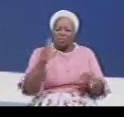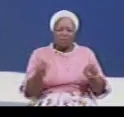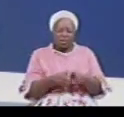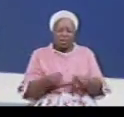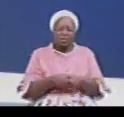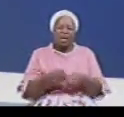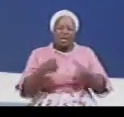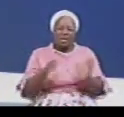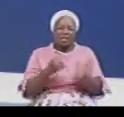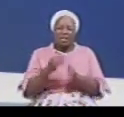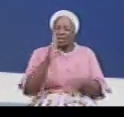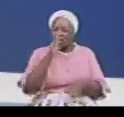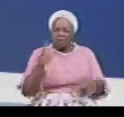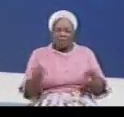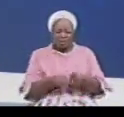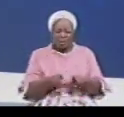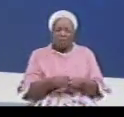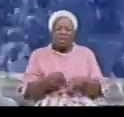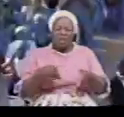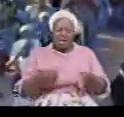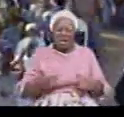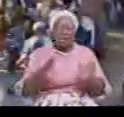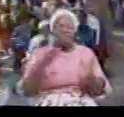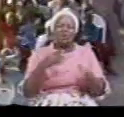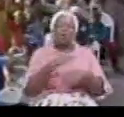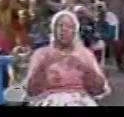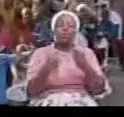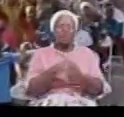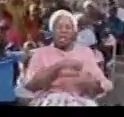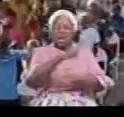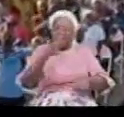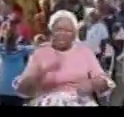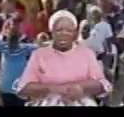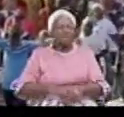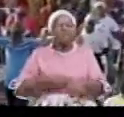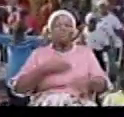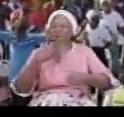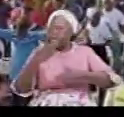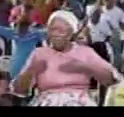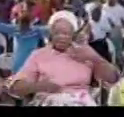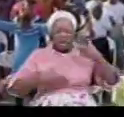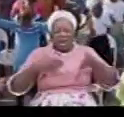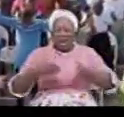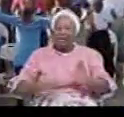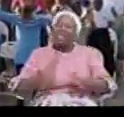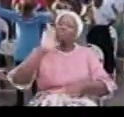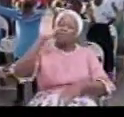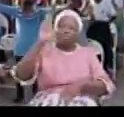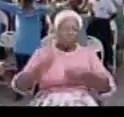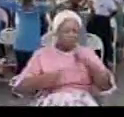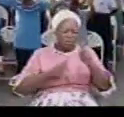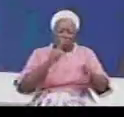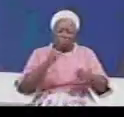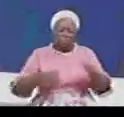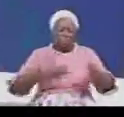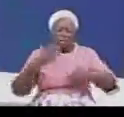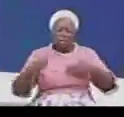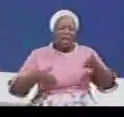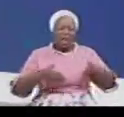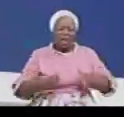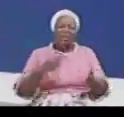Let it be so. Let the nation rejoice. Let your people rejoice. Let Ghana